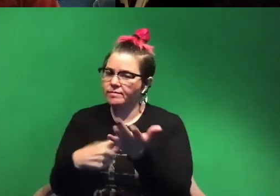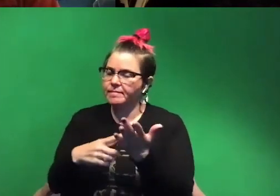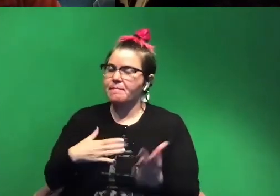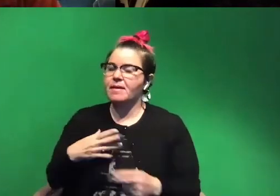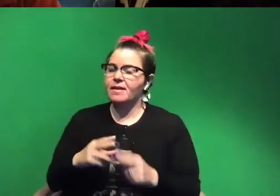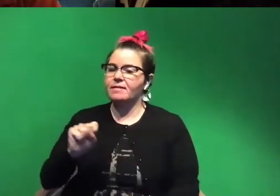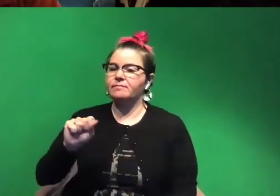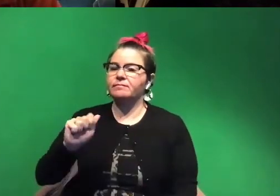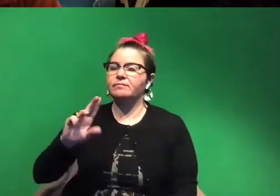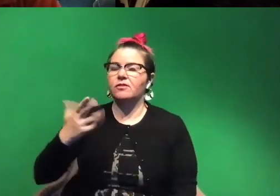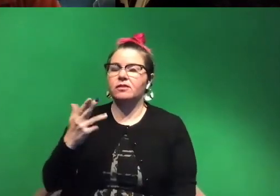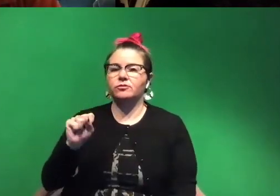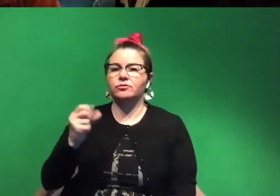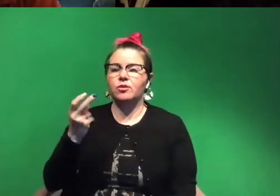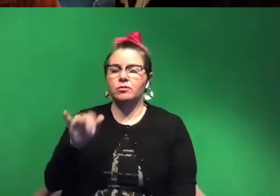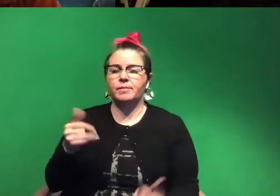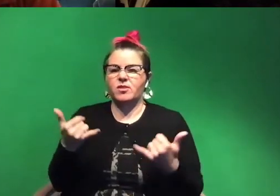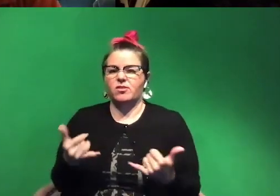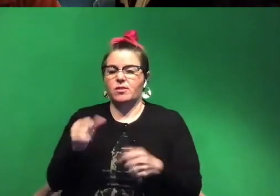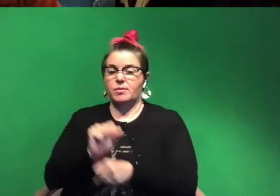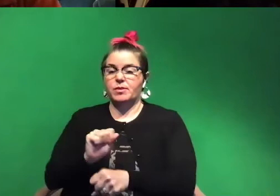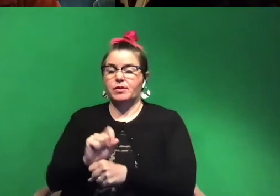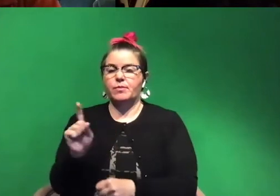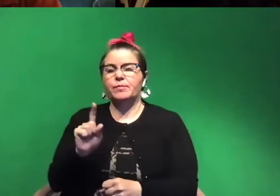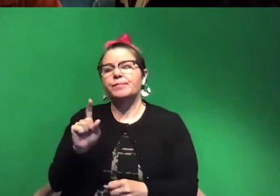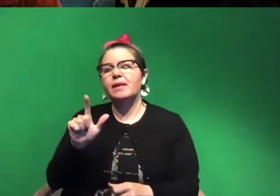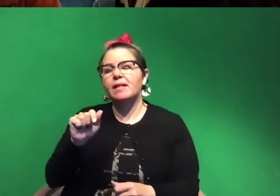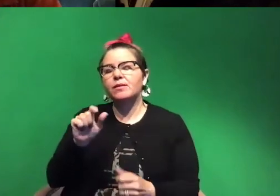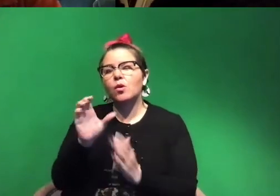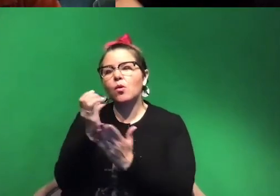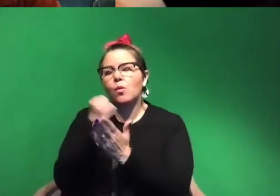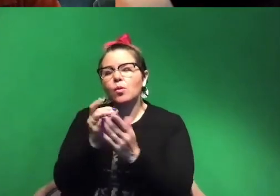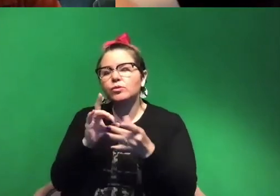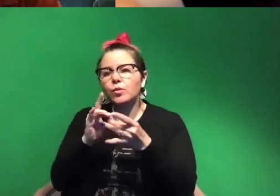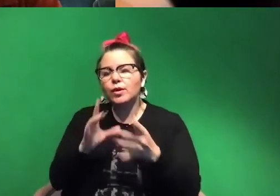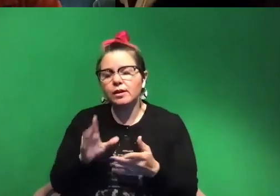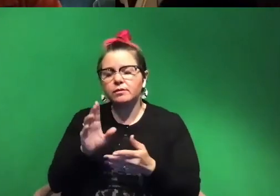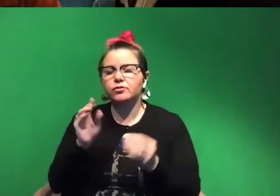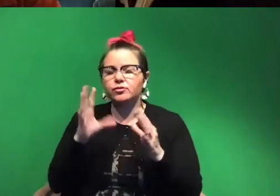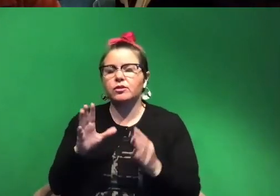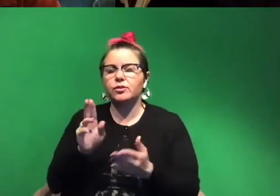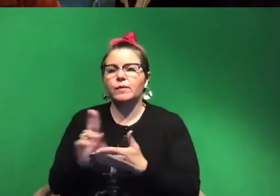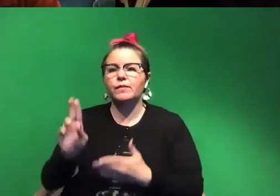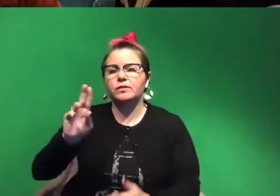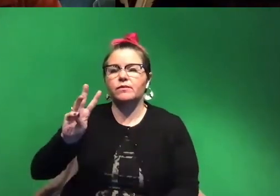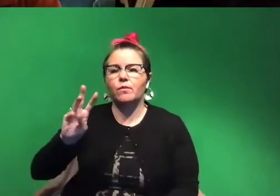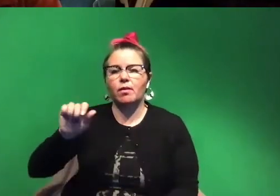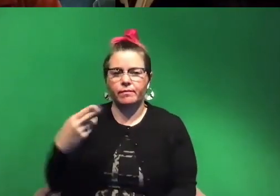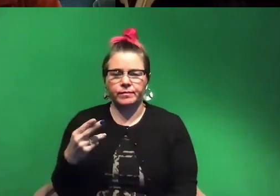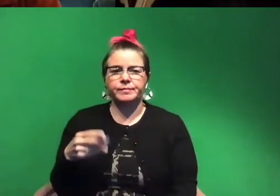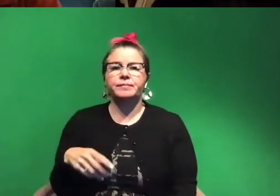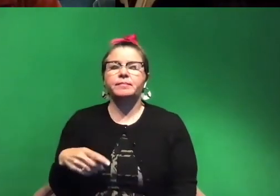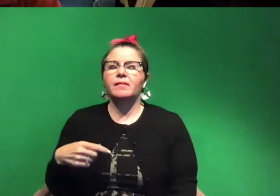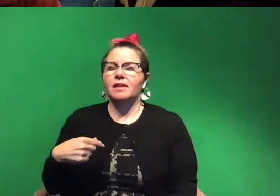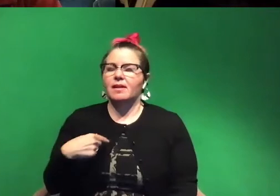Schorno. I'm currently working as a course coordinator and instructor at the University of Guelph, where I also did my